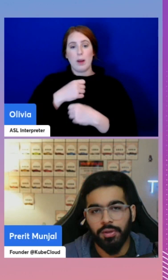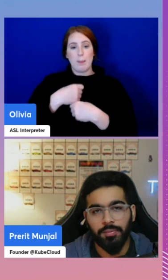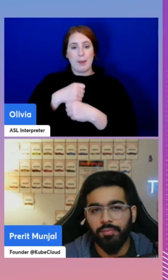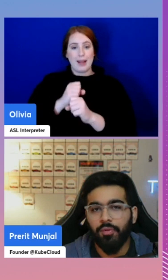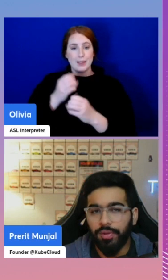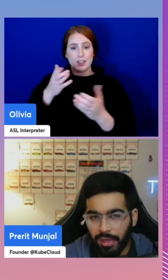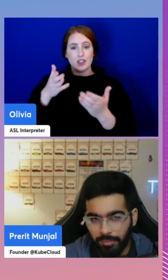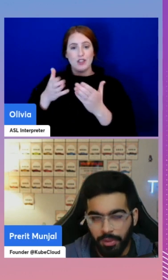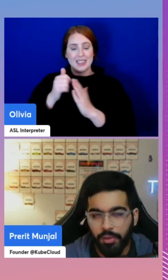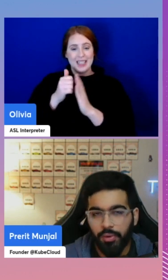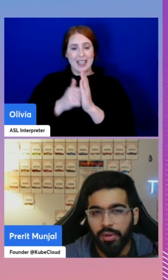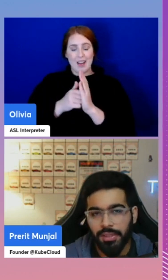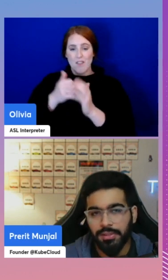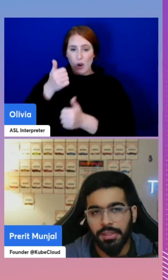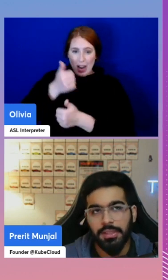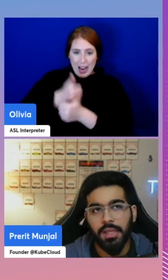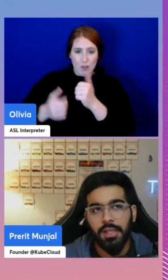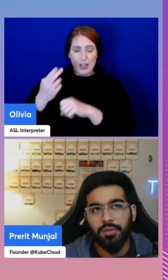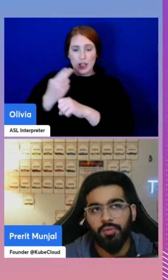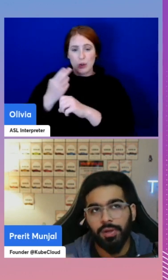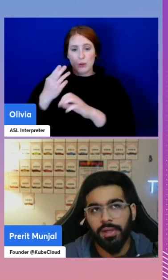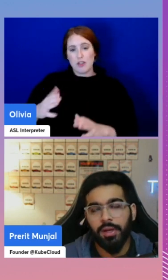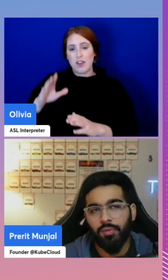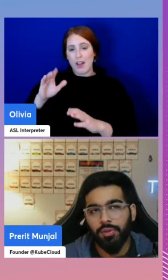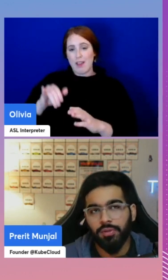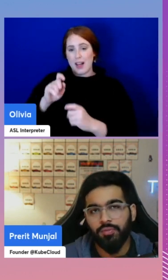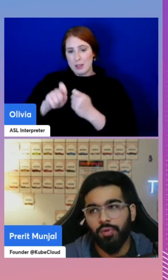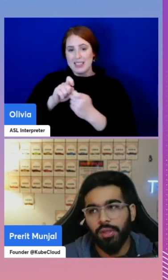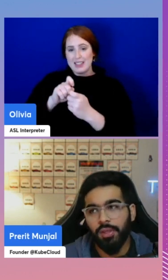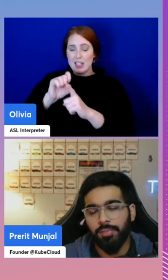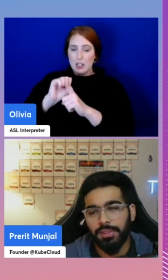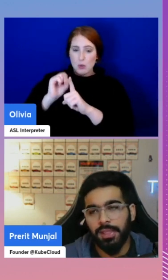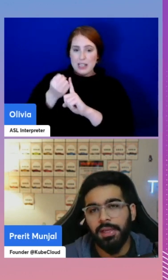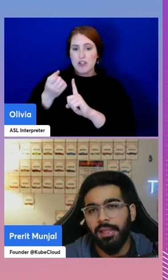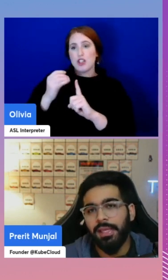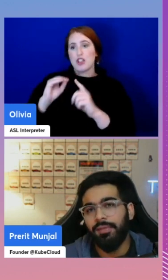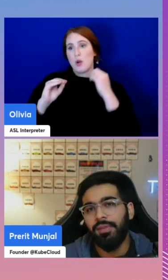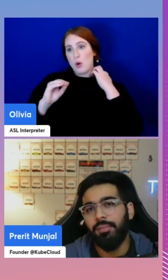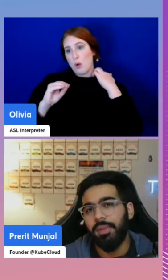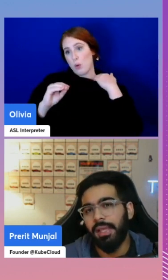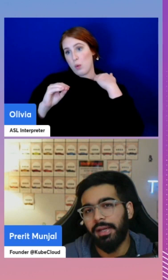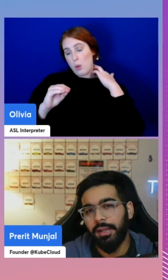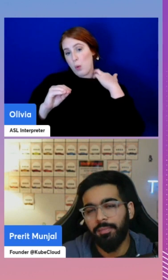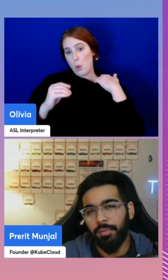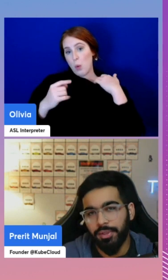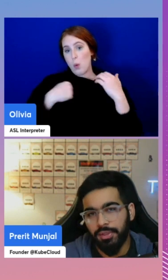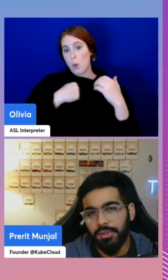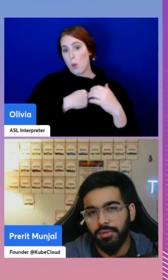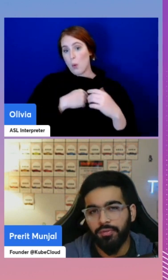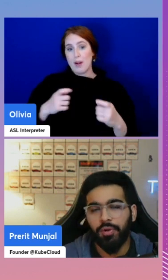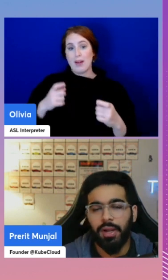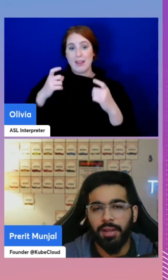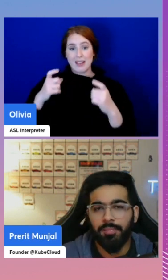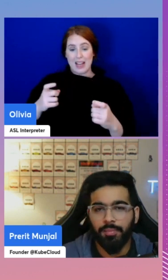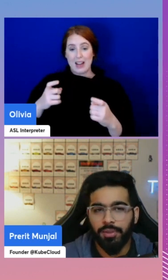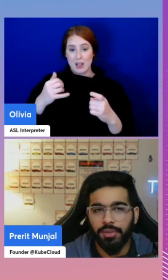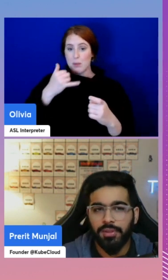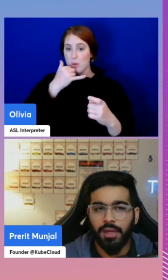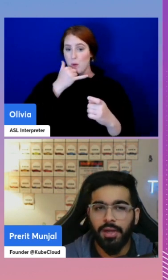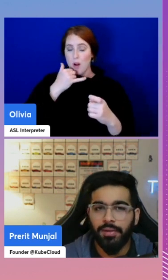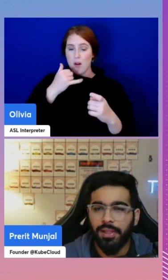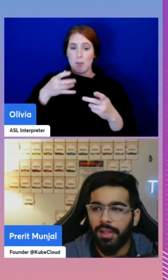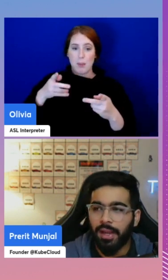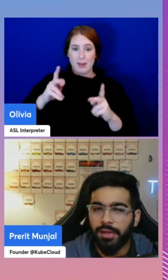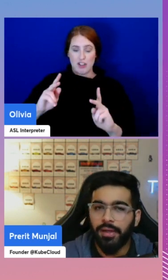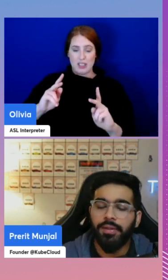every user for that particular instance. So what they did was we mistakenly gave them the editing permissions for IAM